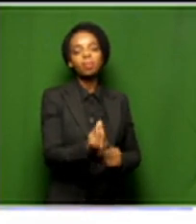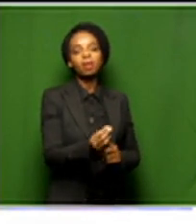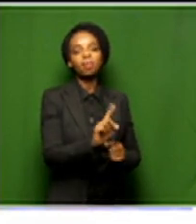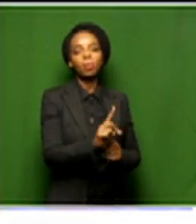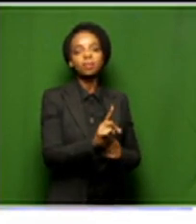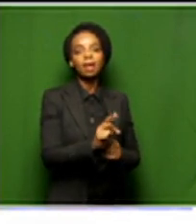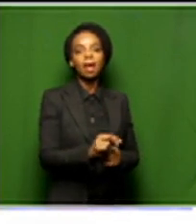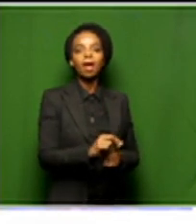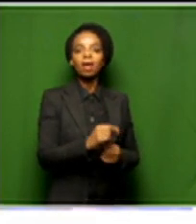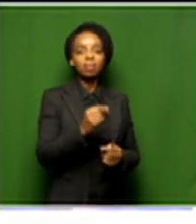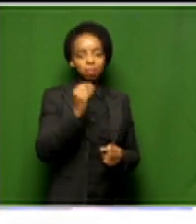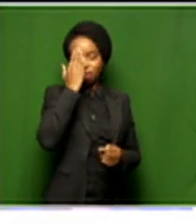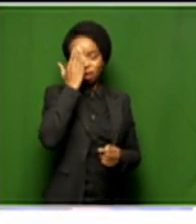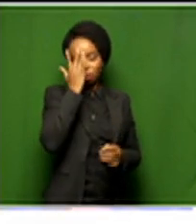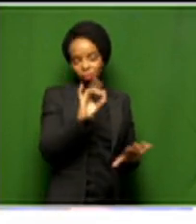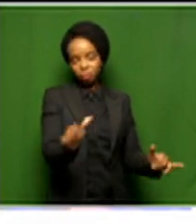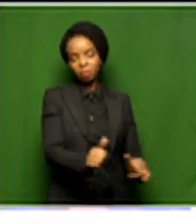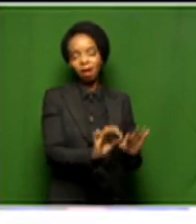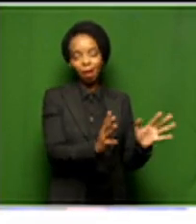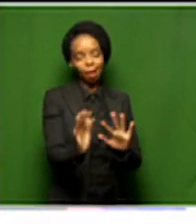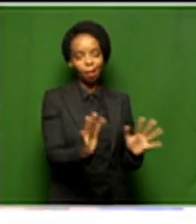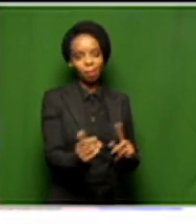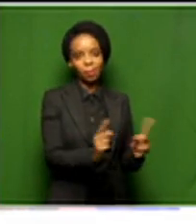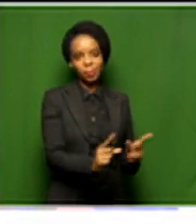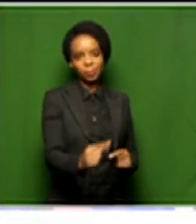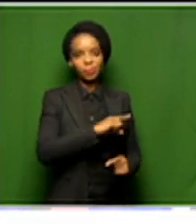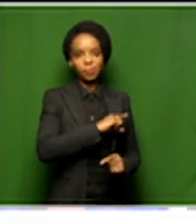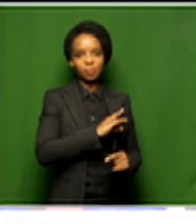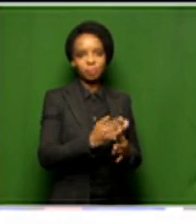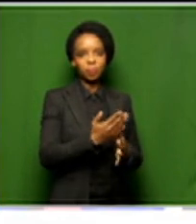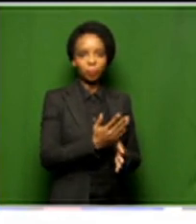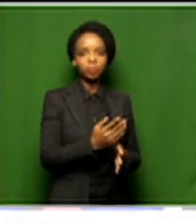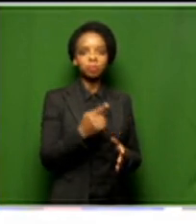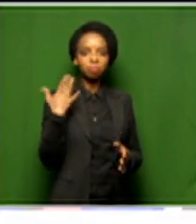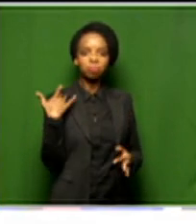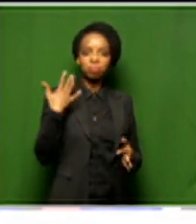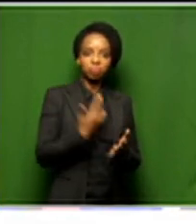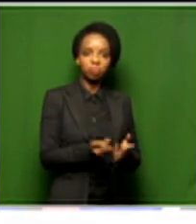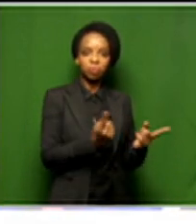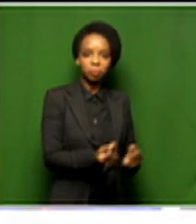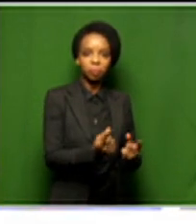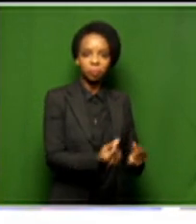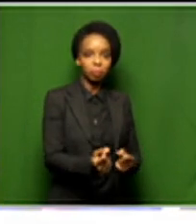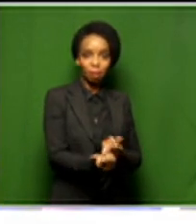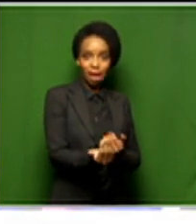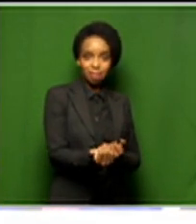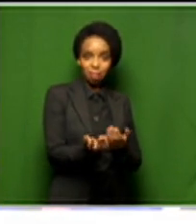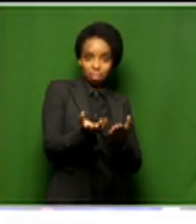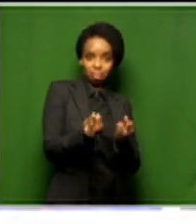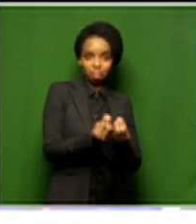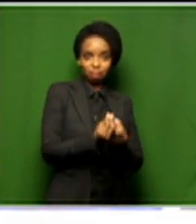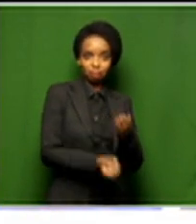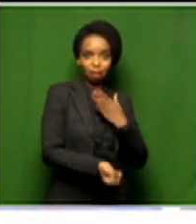They can do this thing in their sleep, right? Because of that longevity, right, of time. So you don't expect these kinds of